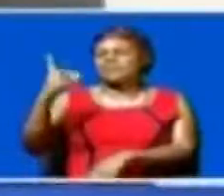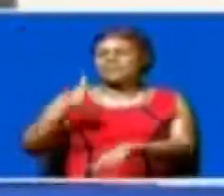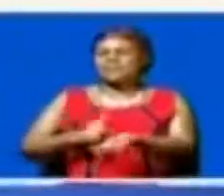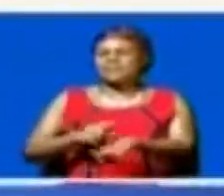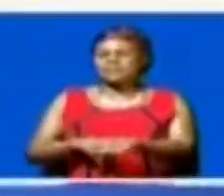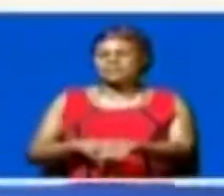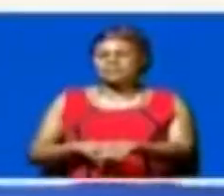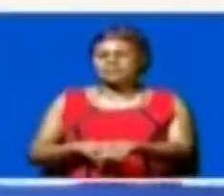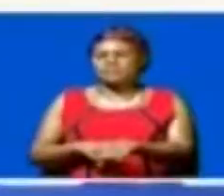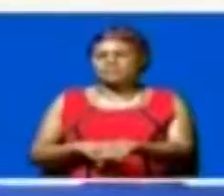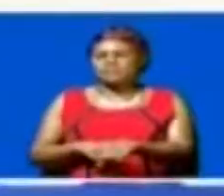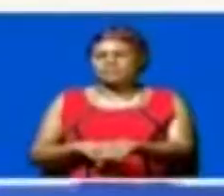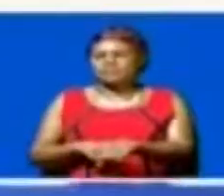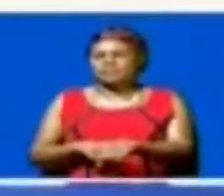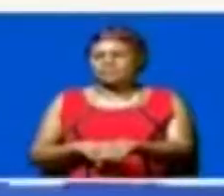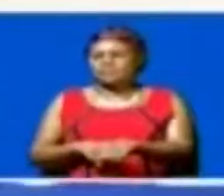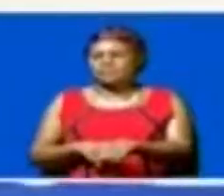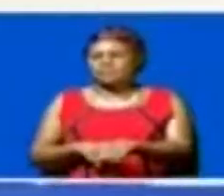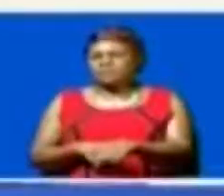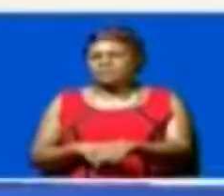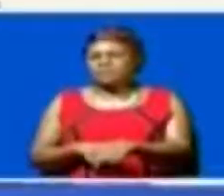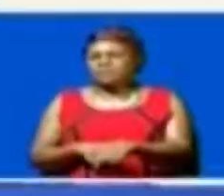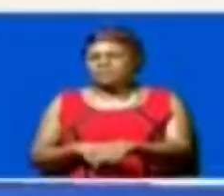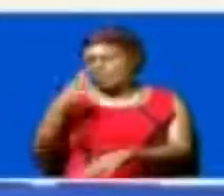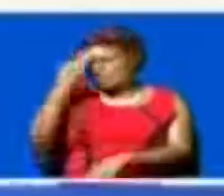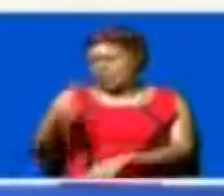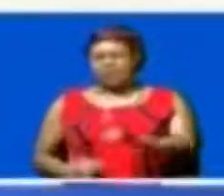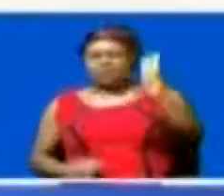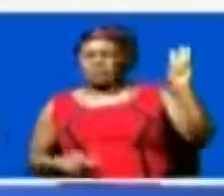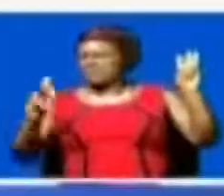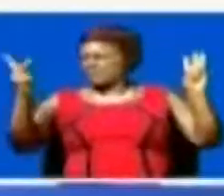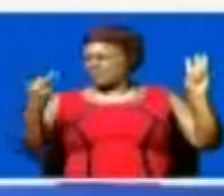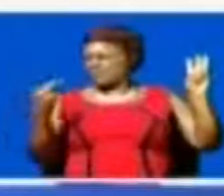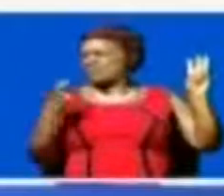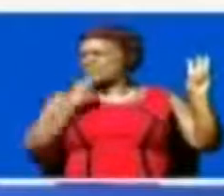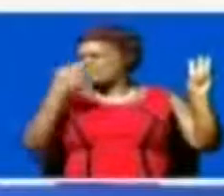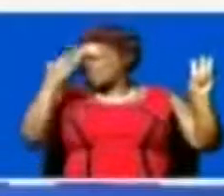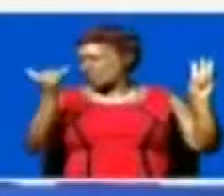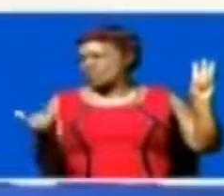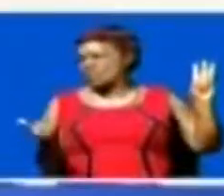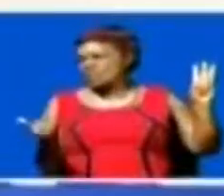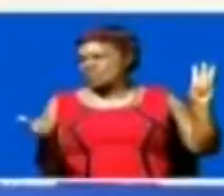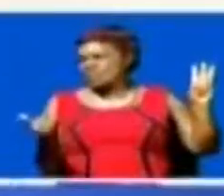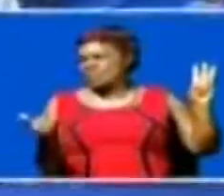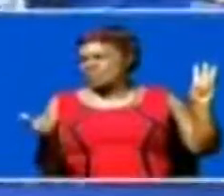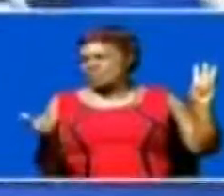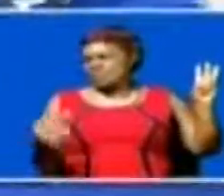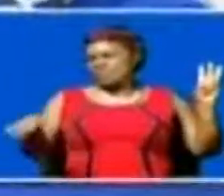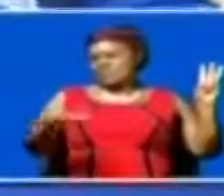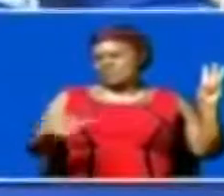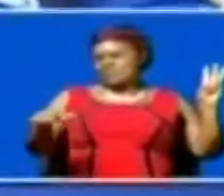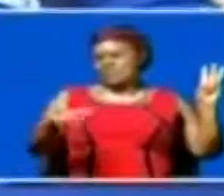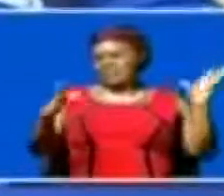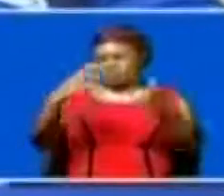time. And why Western Kenya and Nyanza in particular is an area